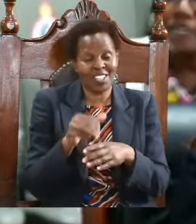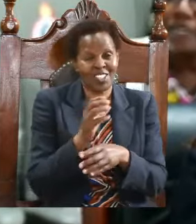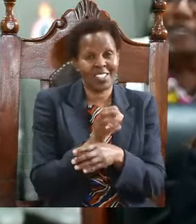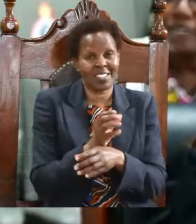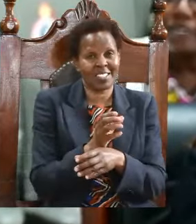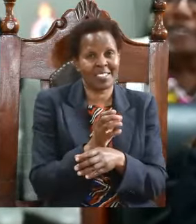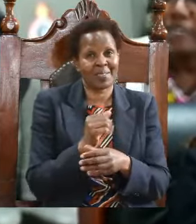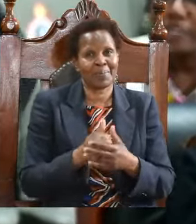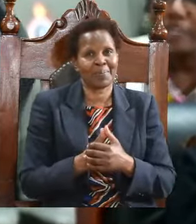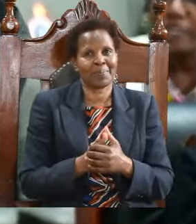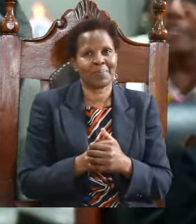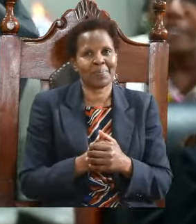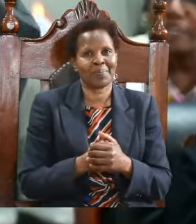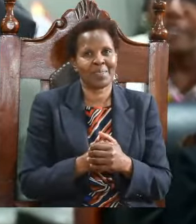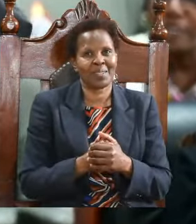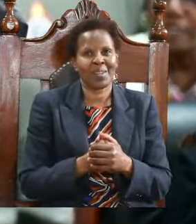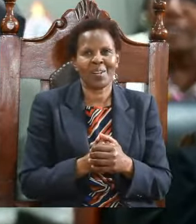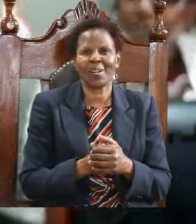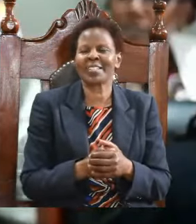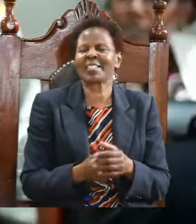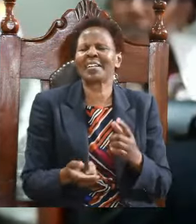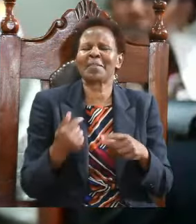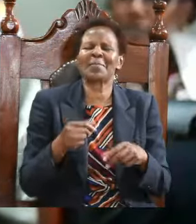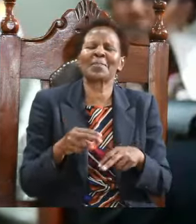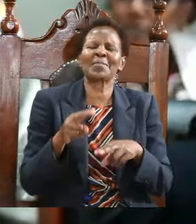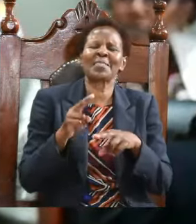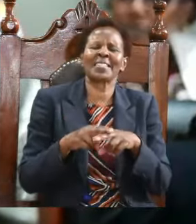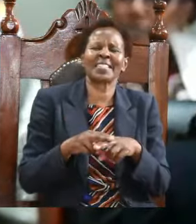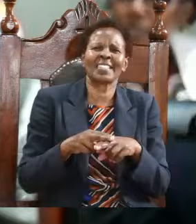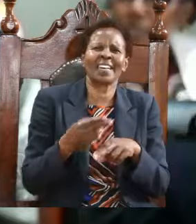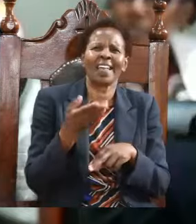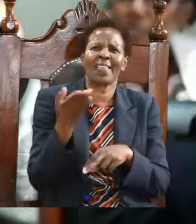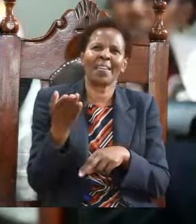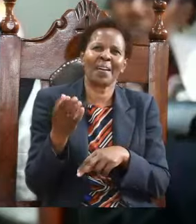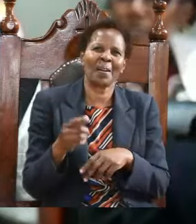you done? Nikuja kukati kwa kiti na kwenda home.